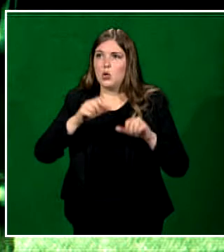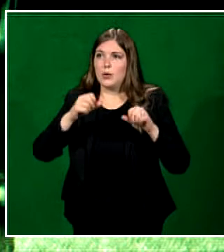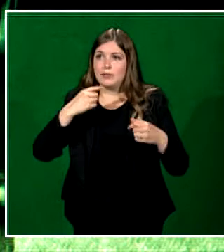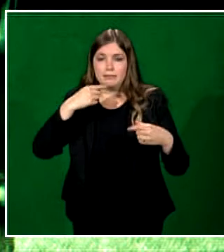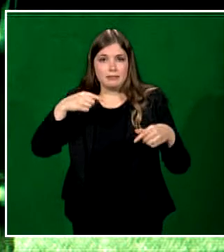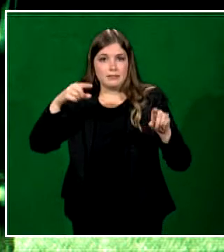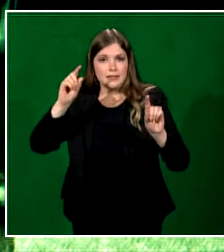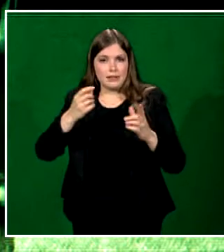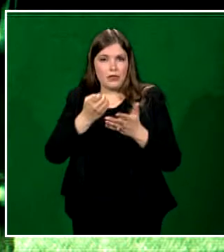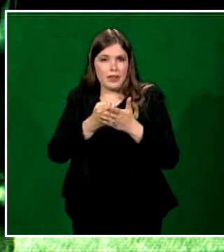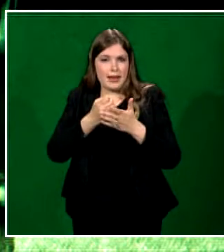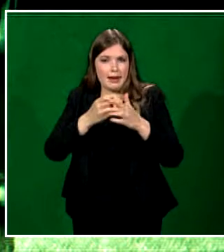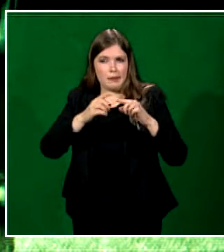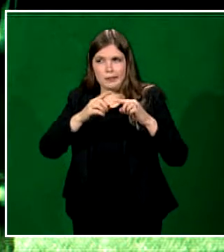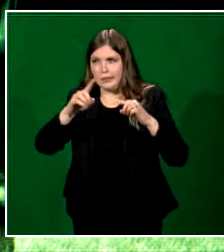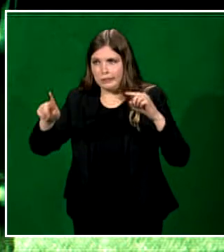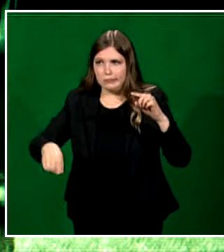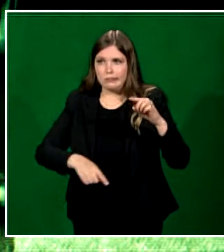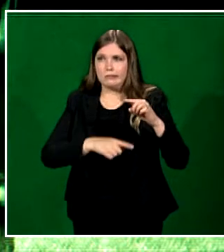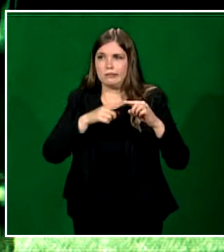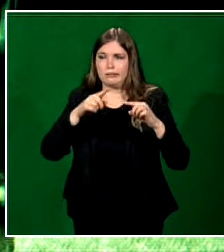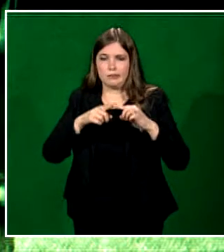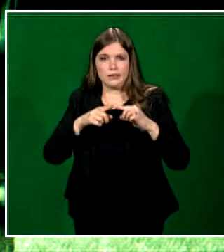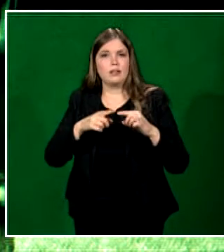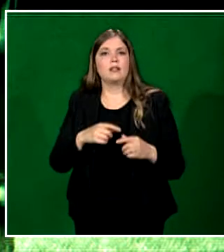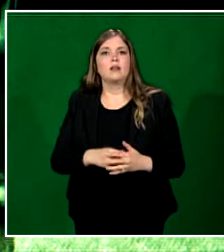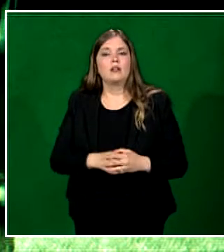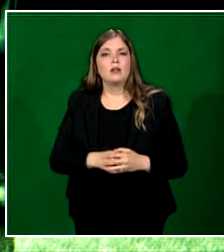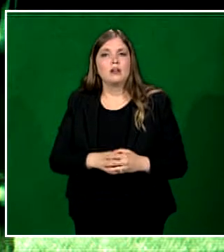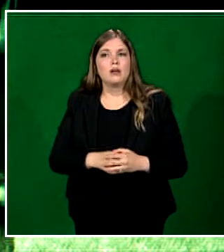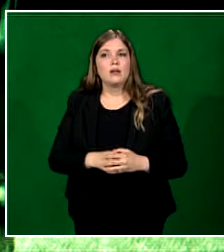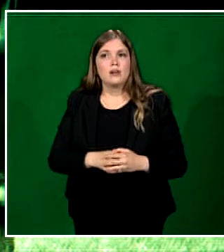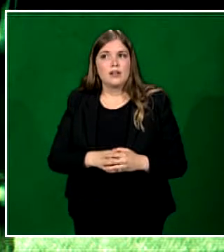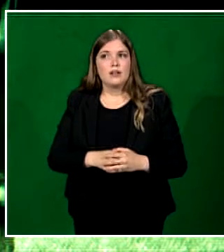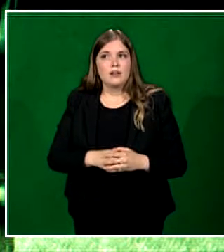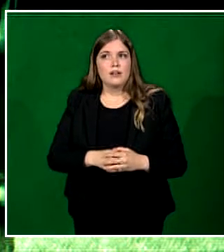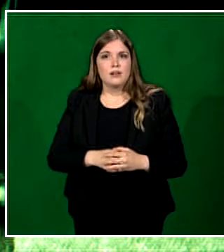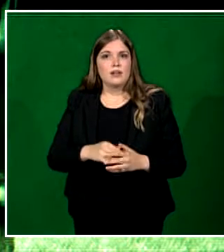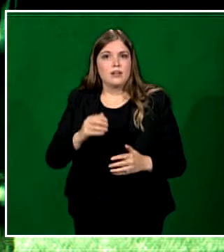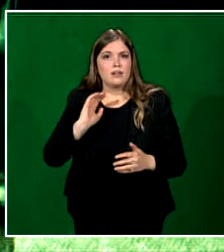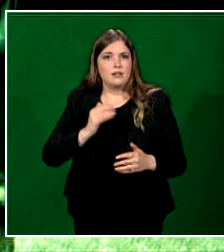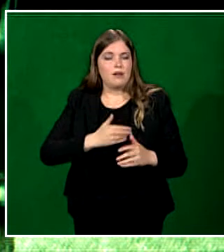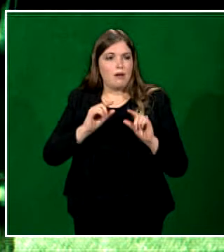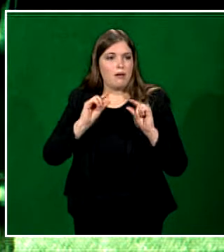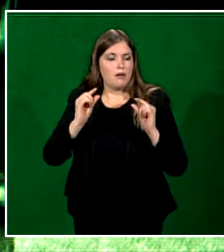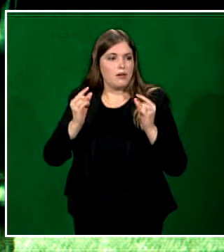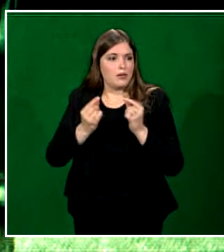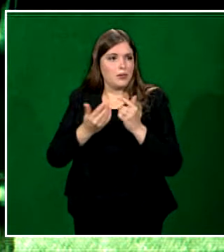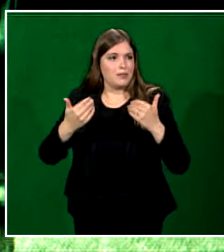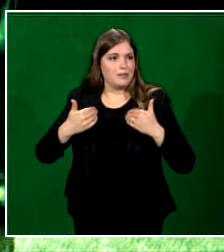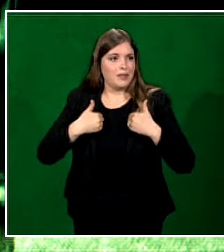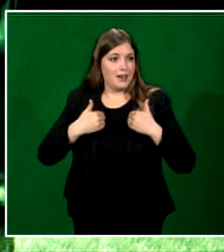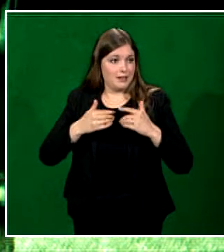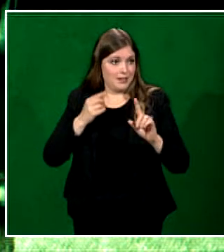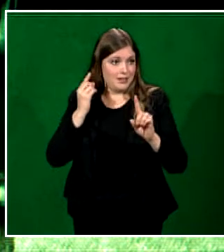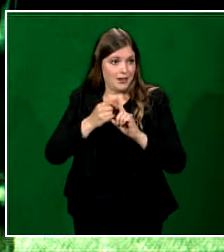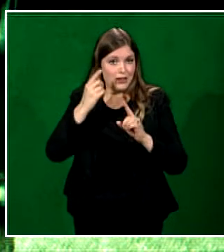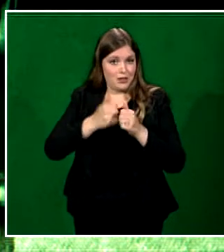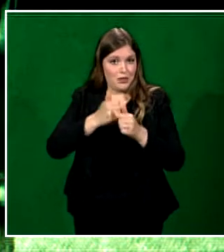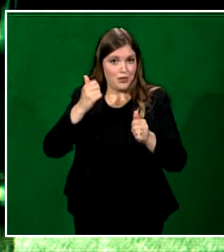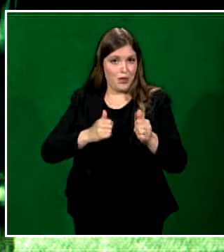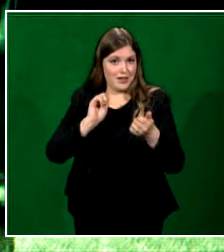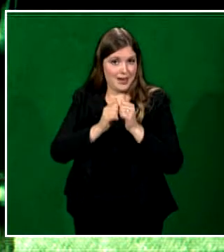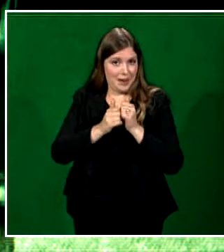a concept of hyacinth farmers in our economic analysis, who grow hyacinth in urban gardens and tower gardens to avoid competition for arable